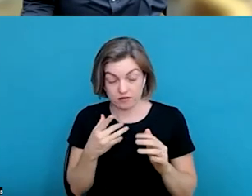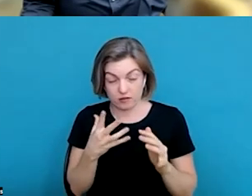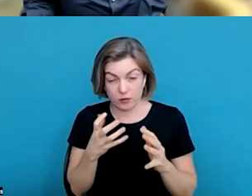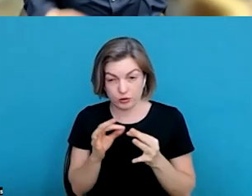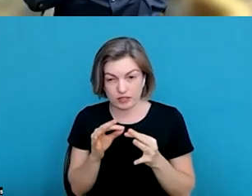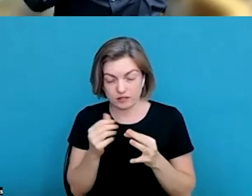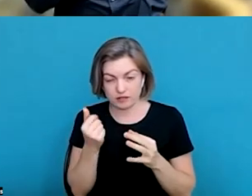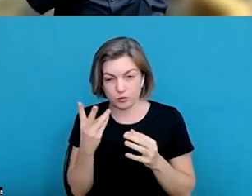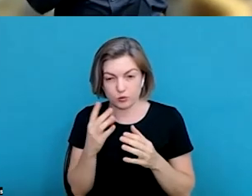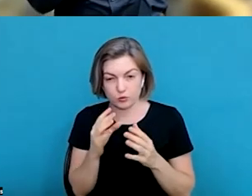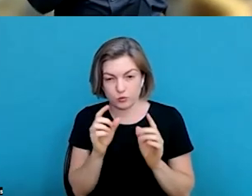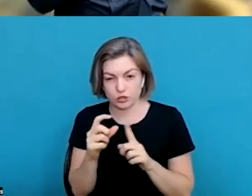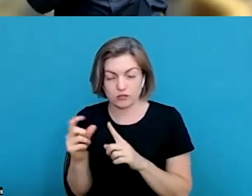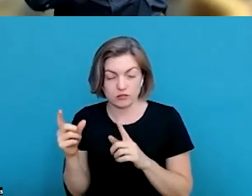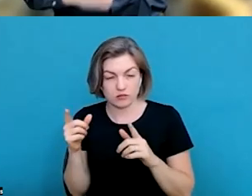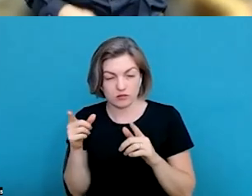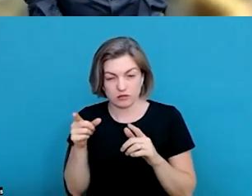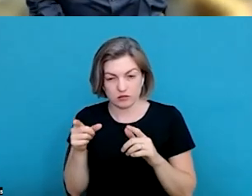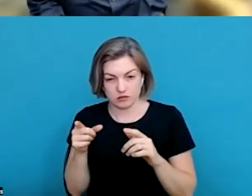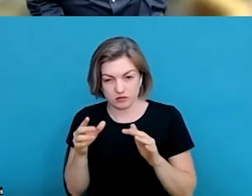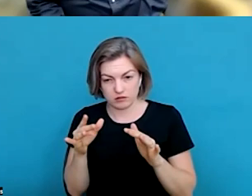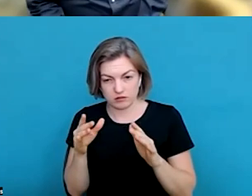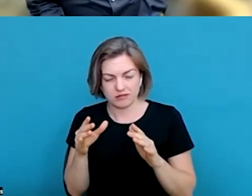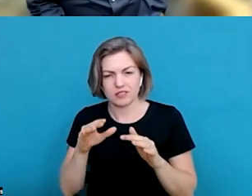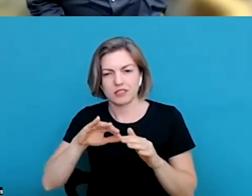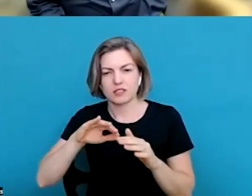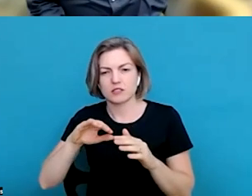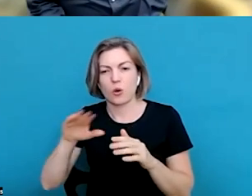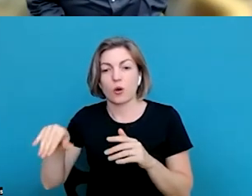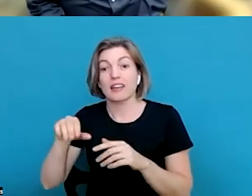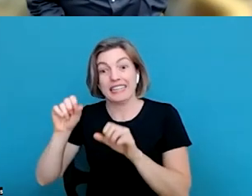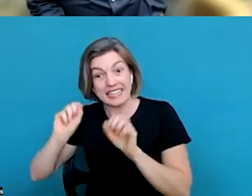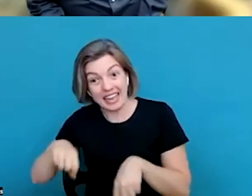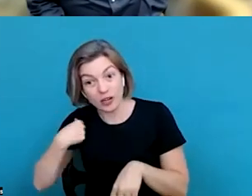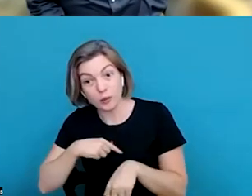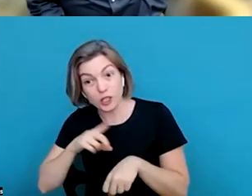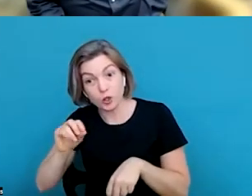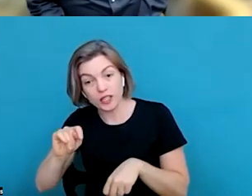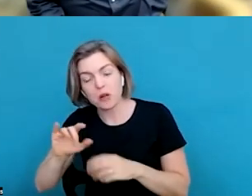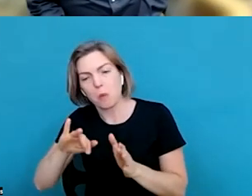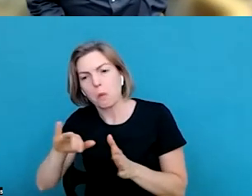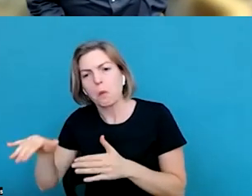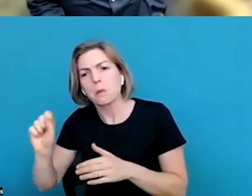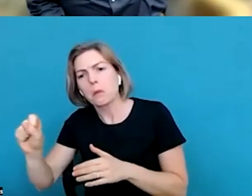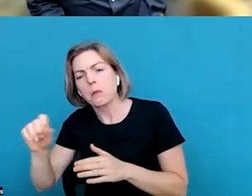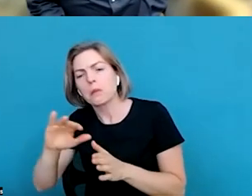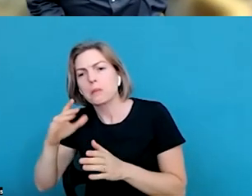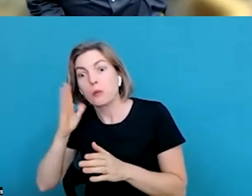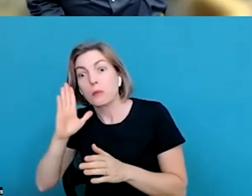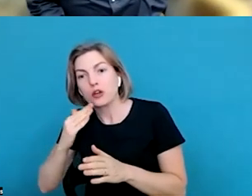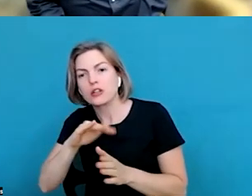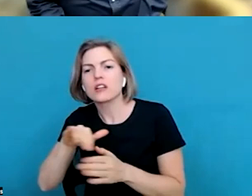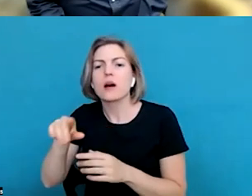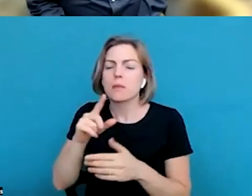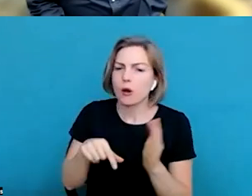couple words about if you, aside from the fact that can we do it, that would be good. We did see some